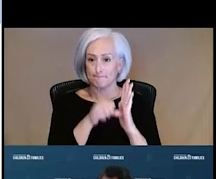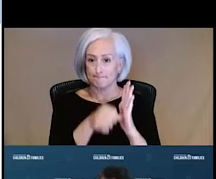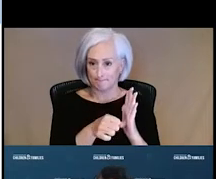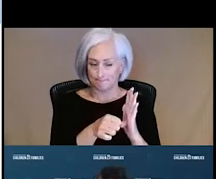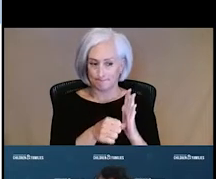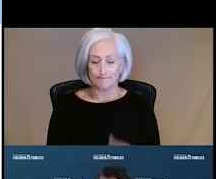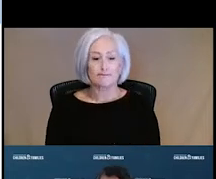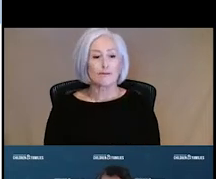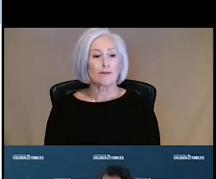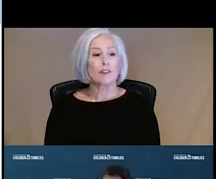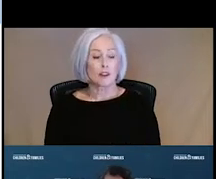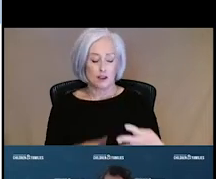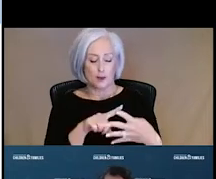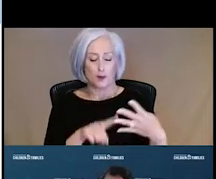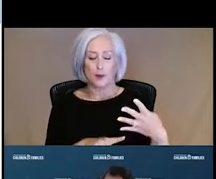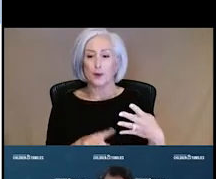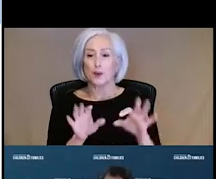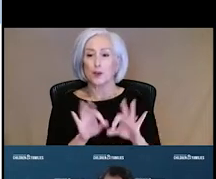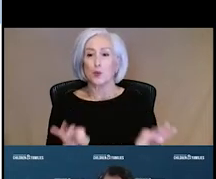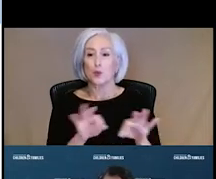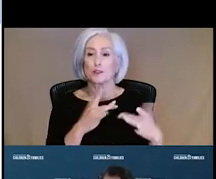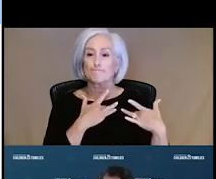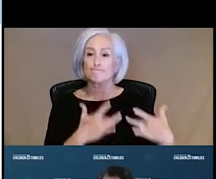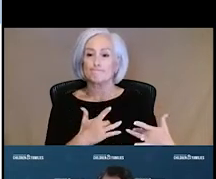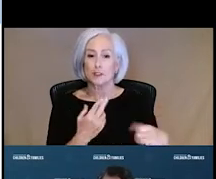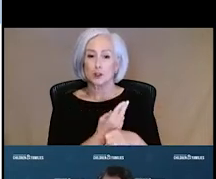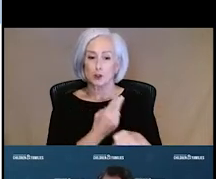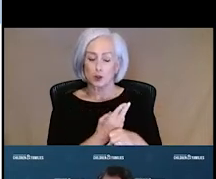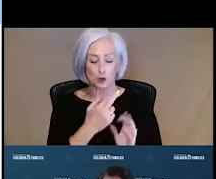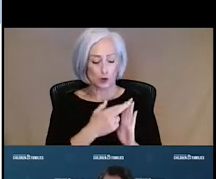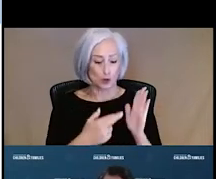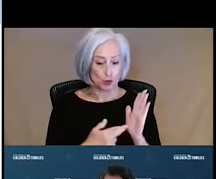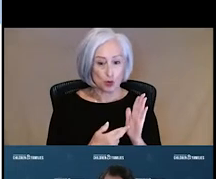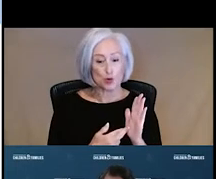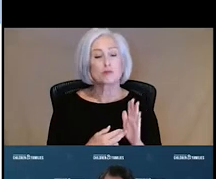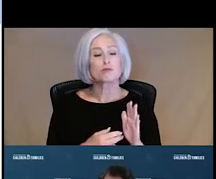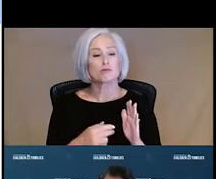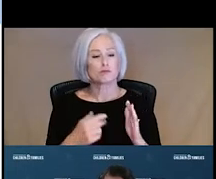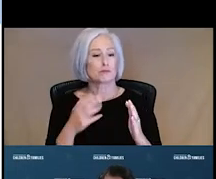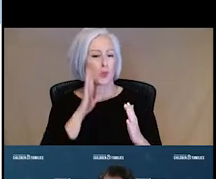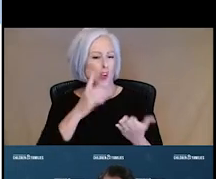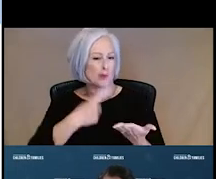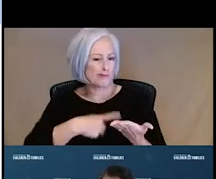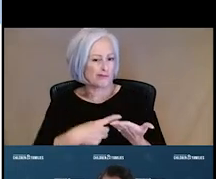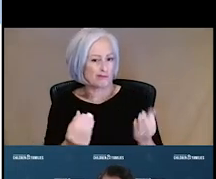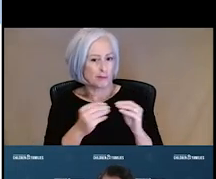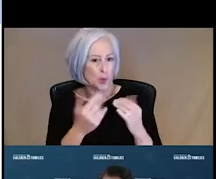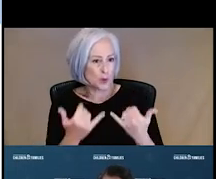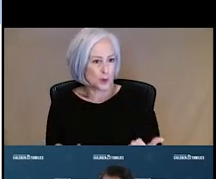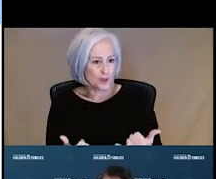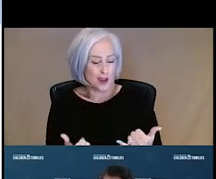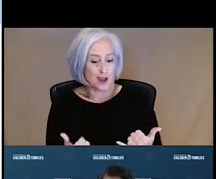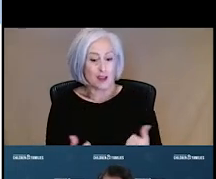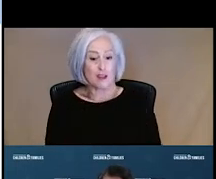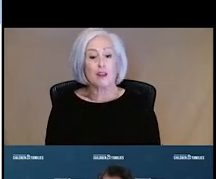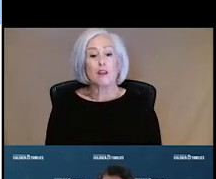here are some terms that are often used in the rules and regulations and that we'll also discuss today. I'm going to go ahead and drop the full definitions in the chat